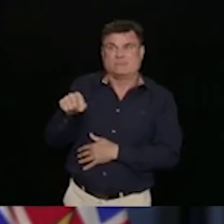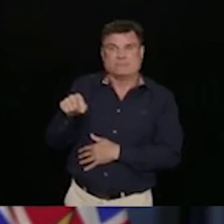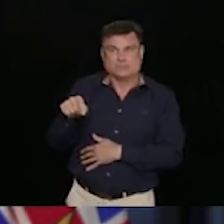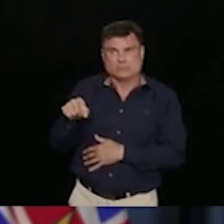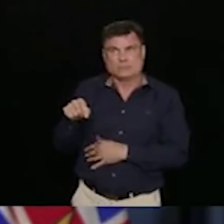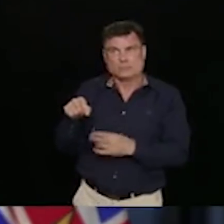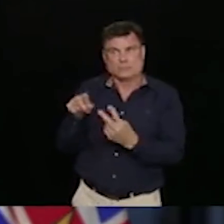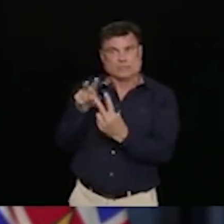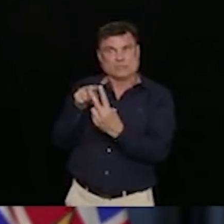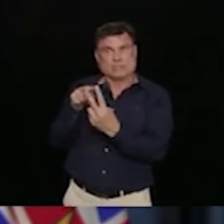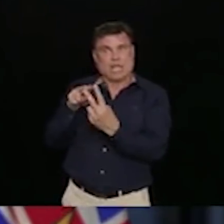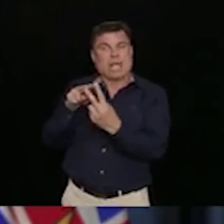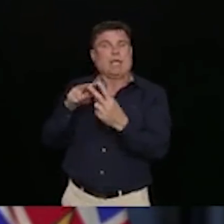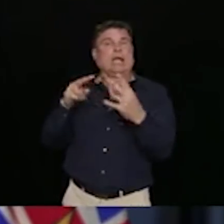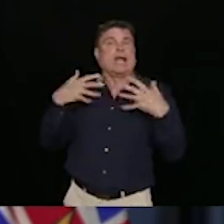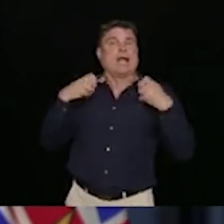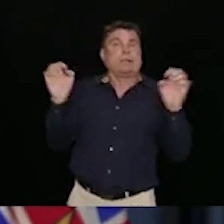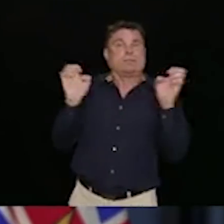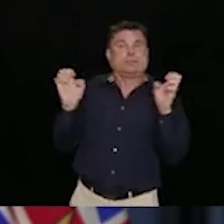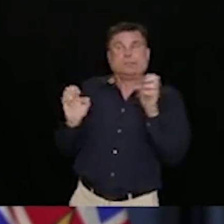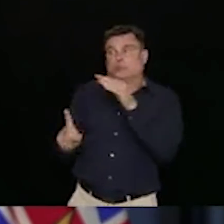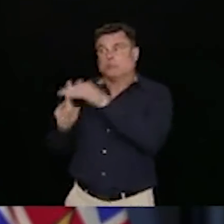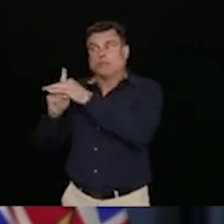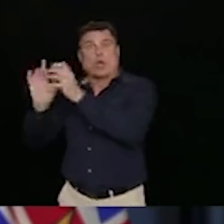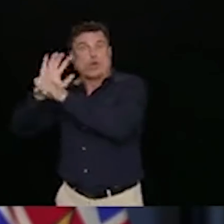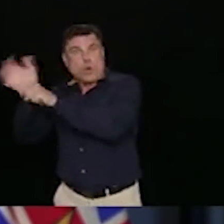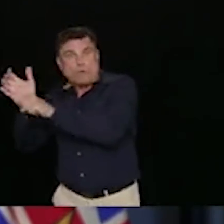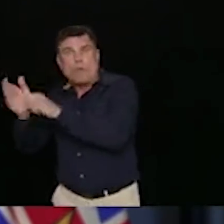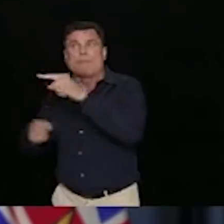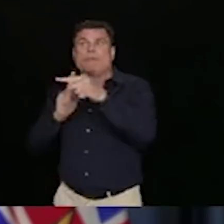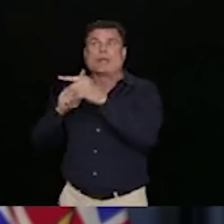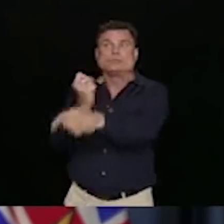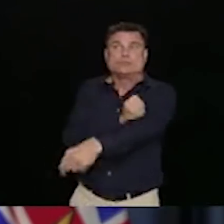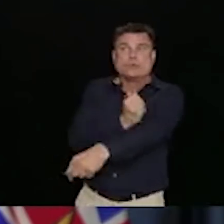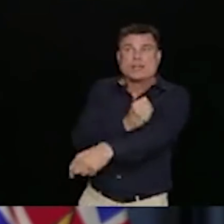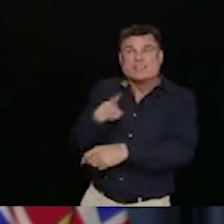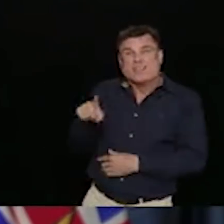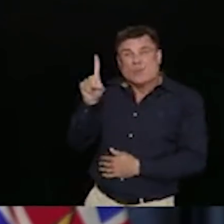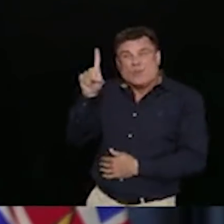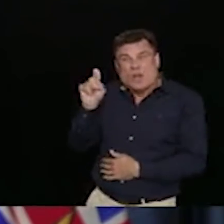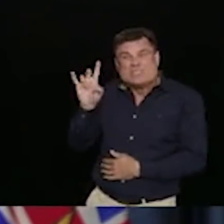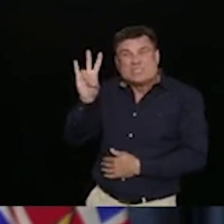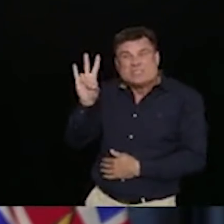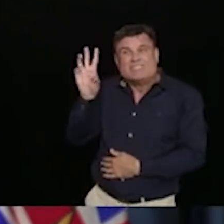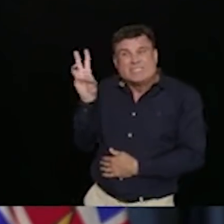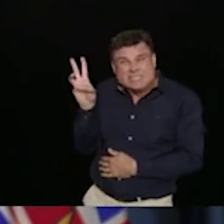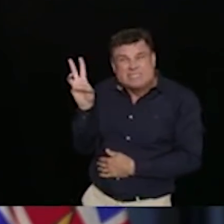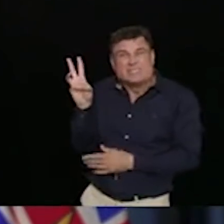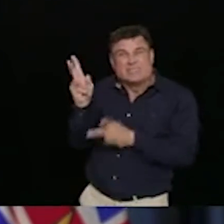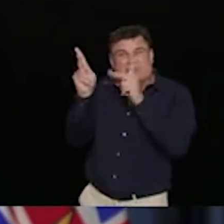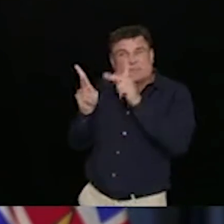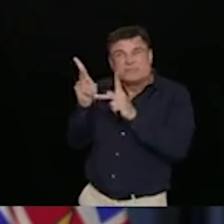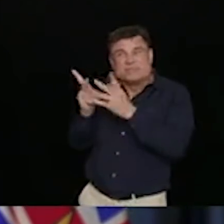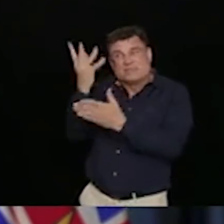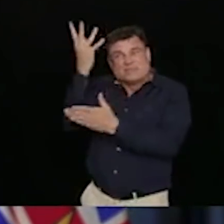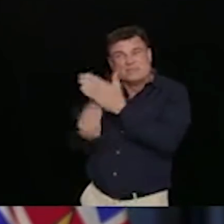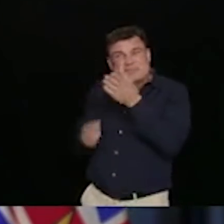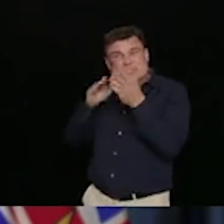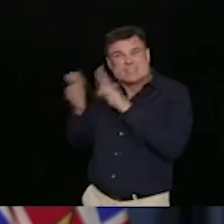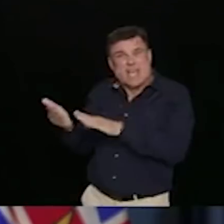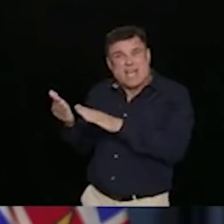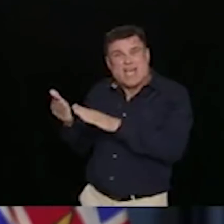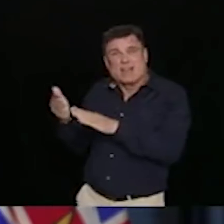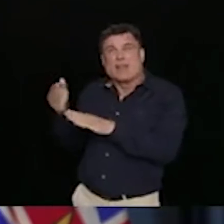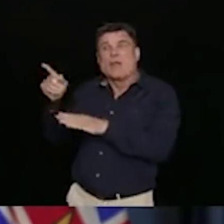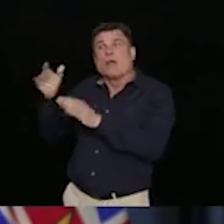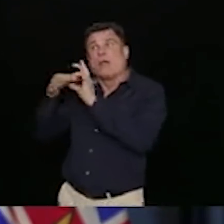perspective, you noted, 176 people died of COVID in the first 6 months of this year, and the same number of